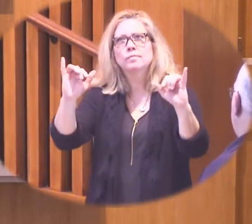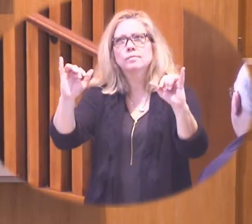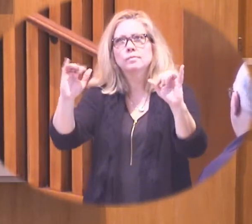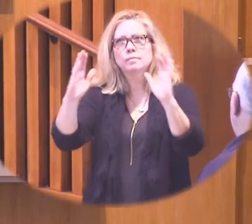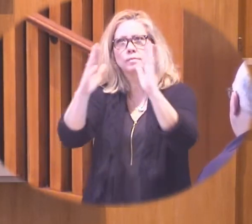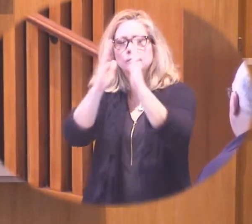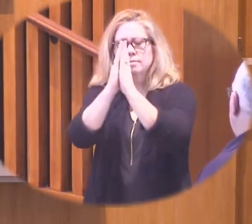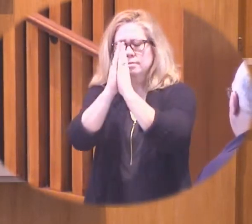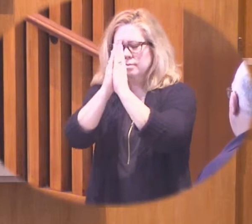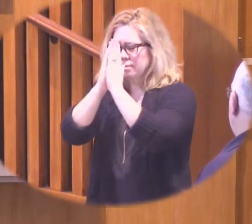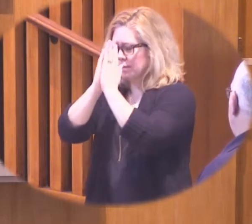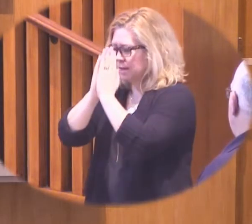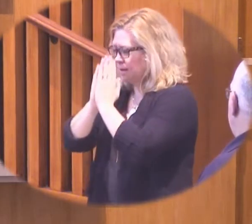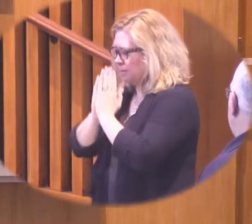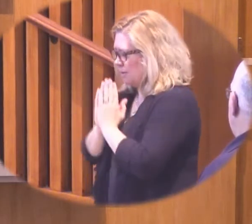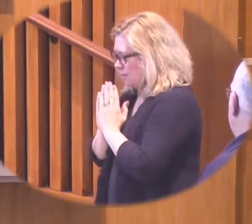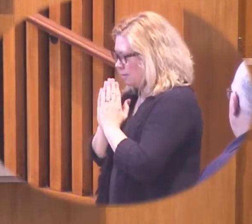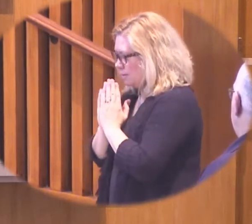life everlasting.